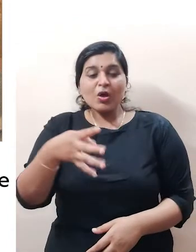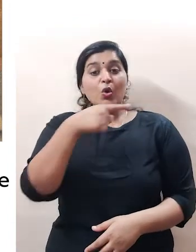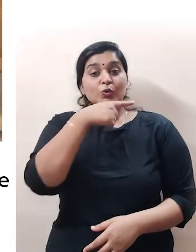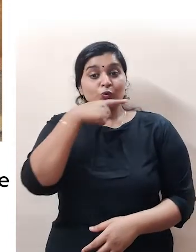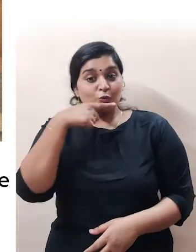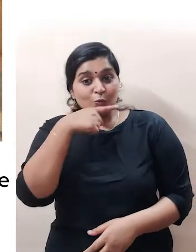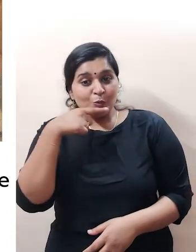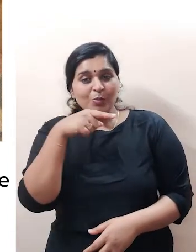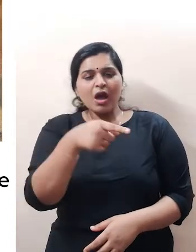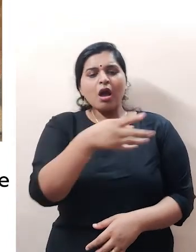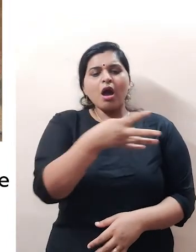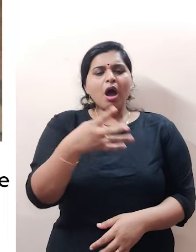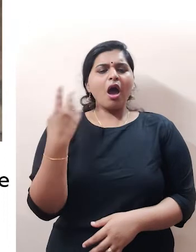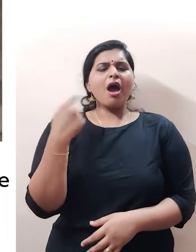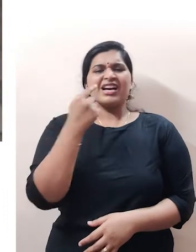its title.